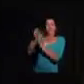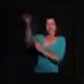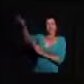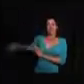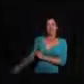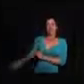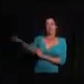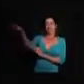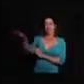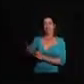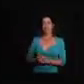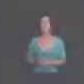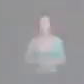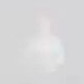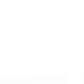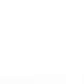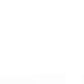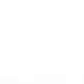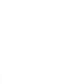enjoy.